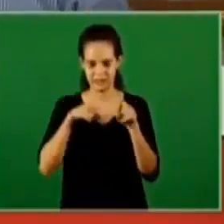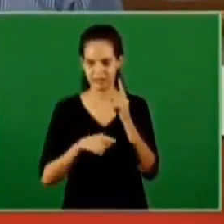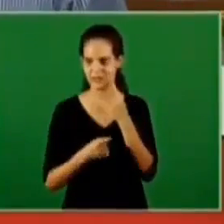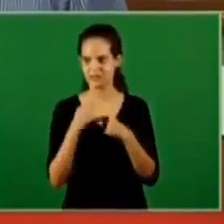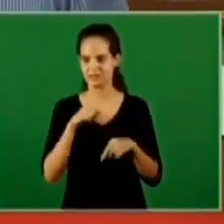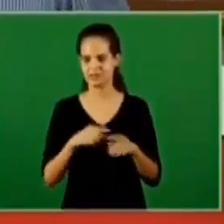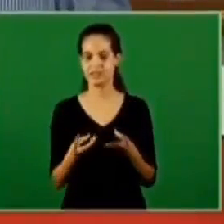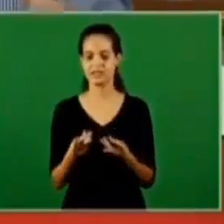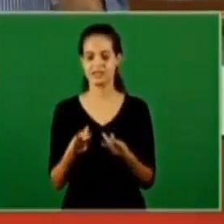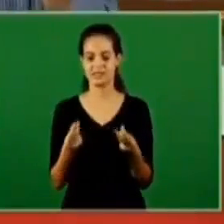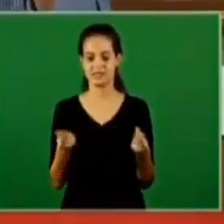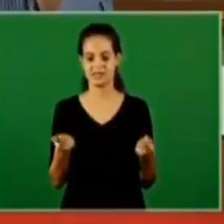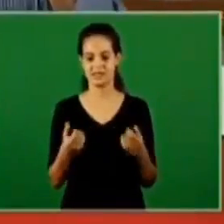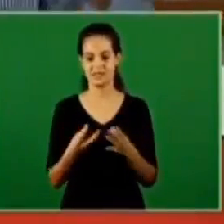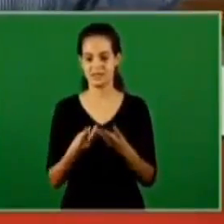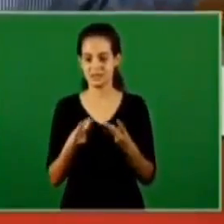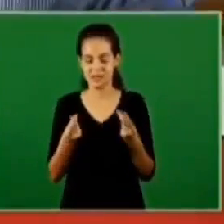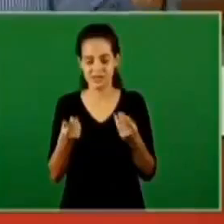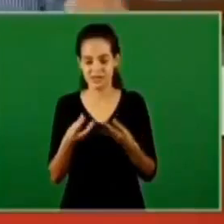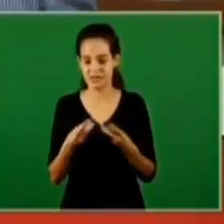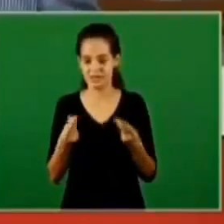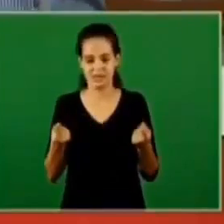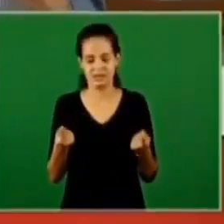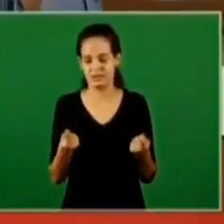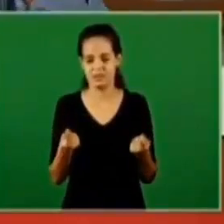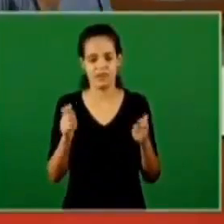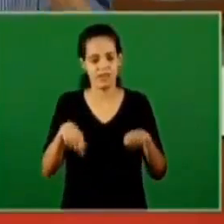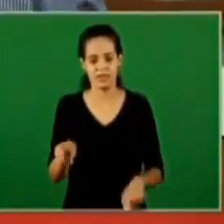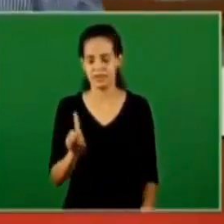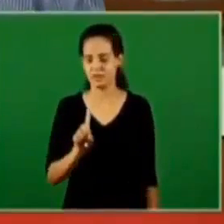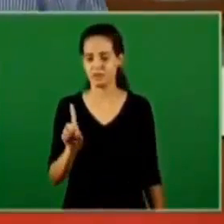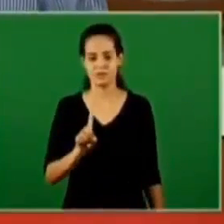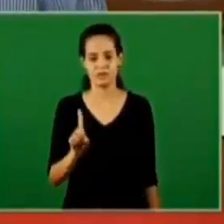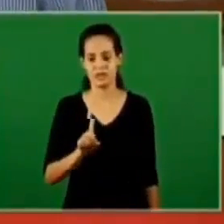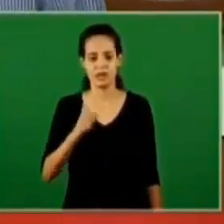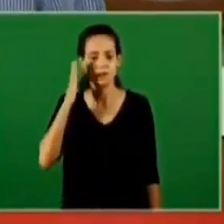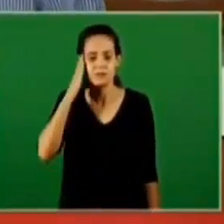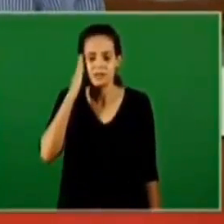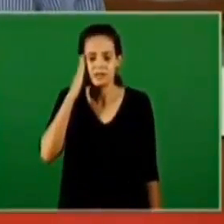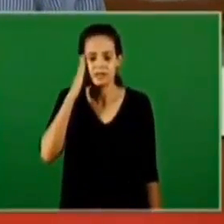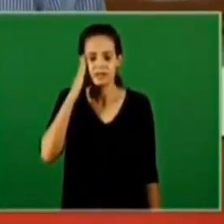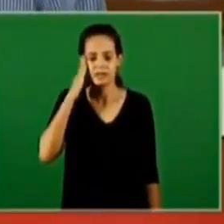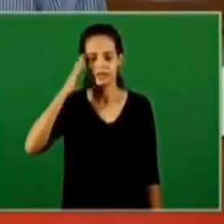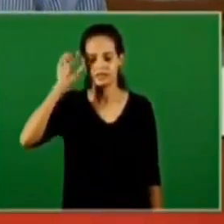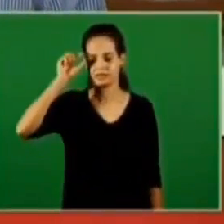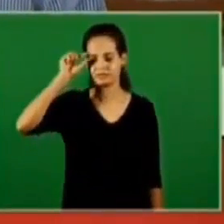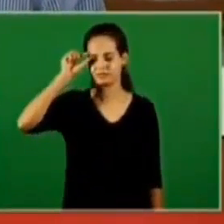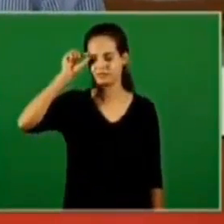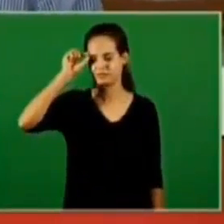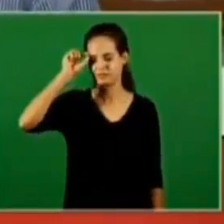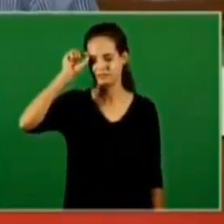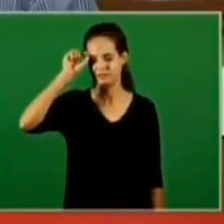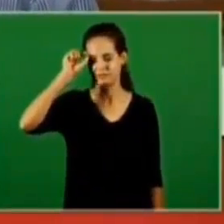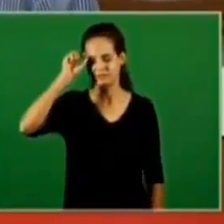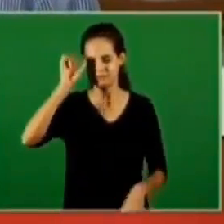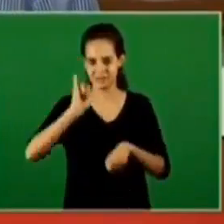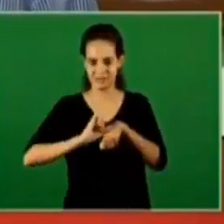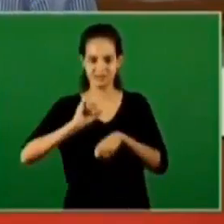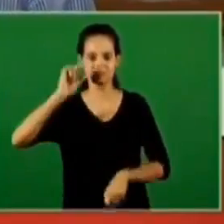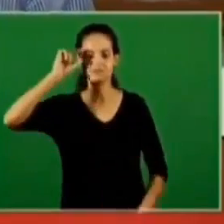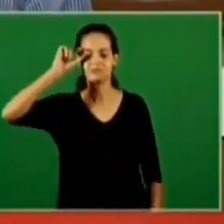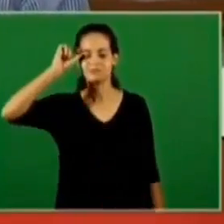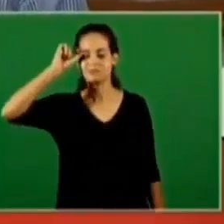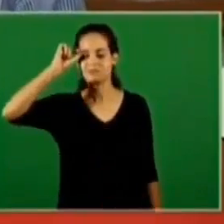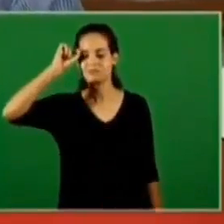vascularized and filled with muscles. I can understand it. And the sensitive part on the eyebrows, instead